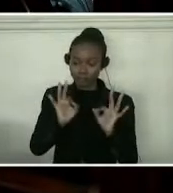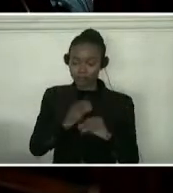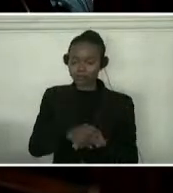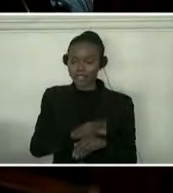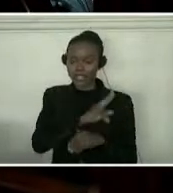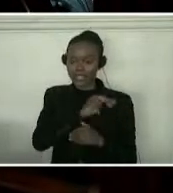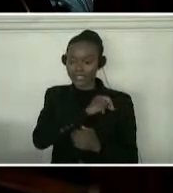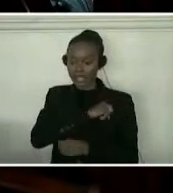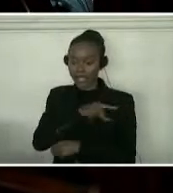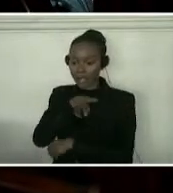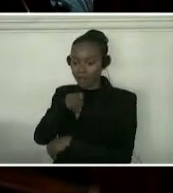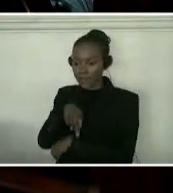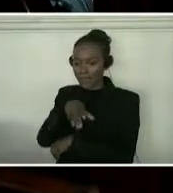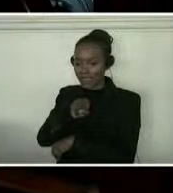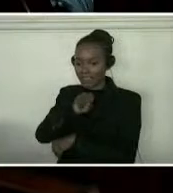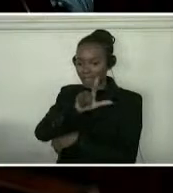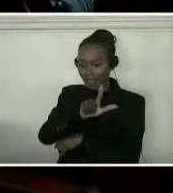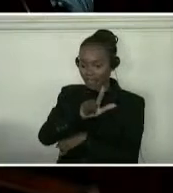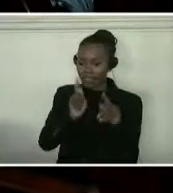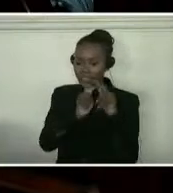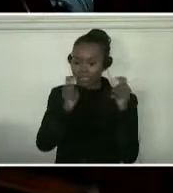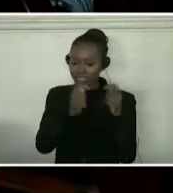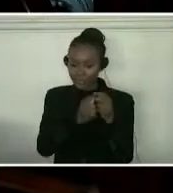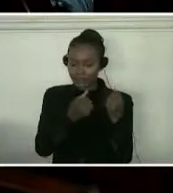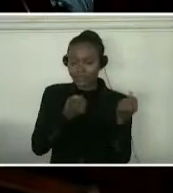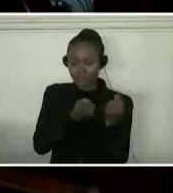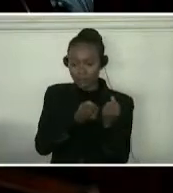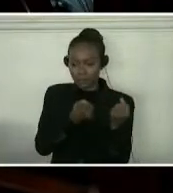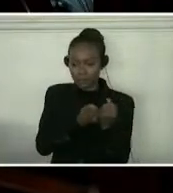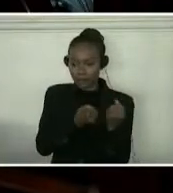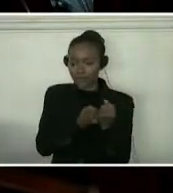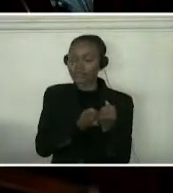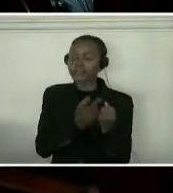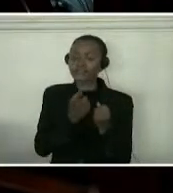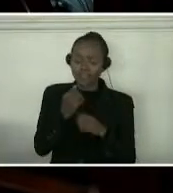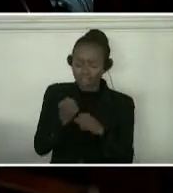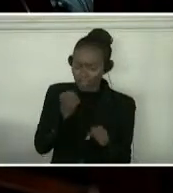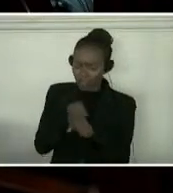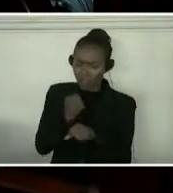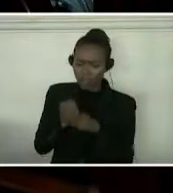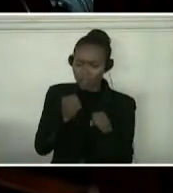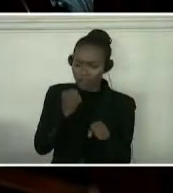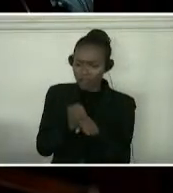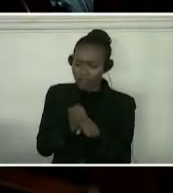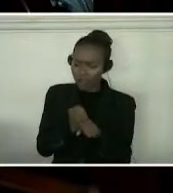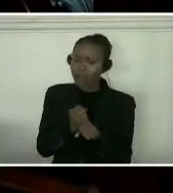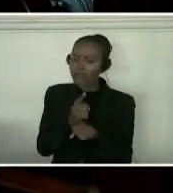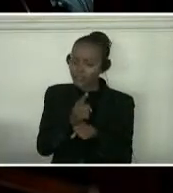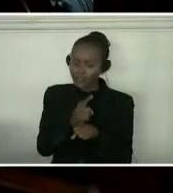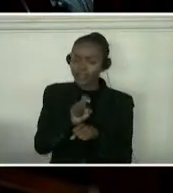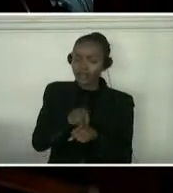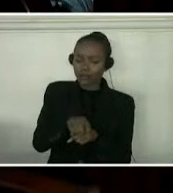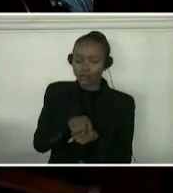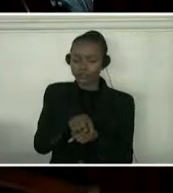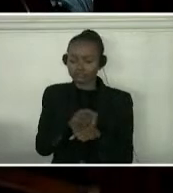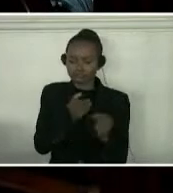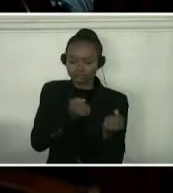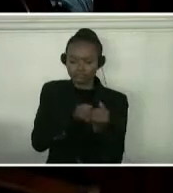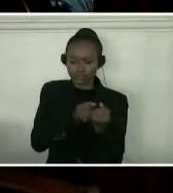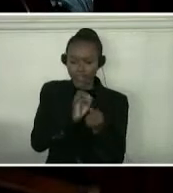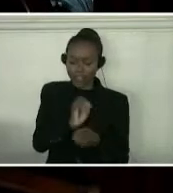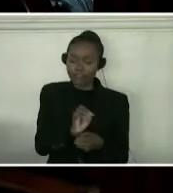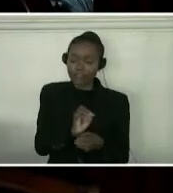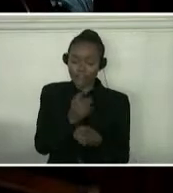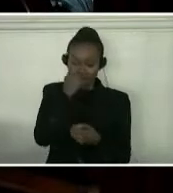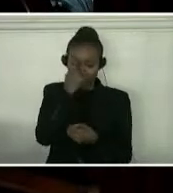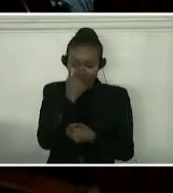are supported through premier's cup which takes place every year before the season starts this is a very good initiative